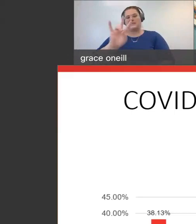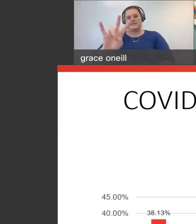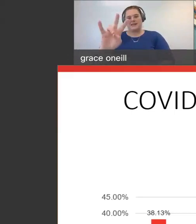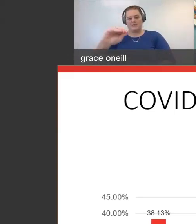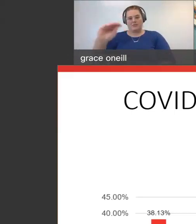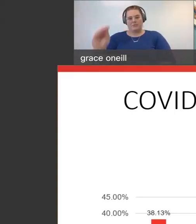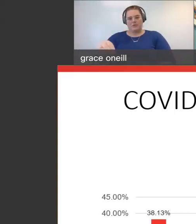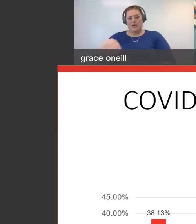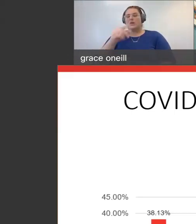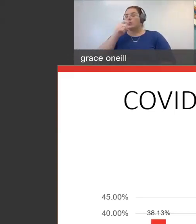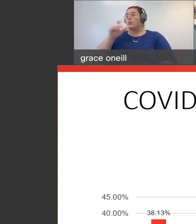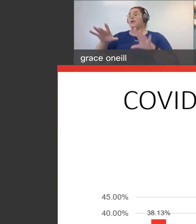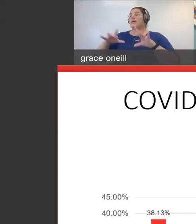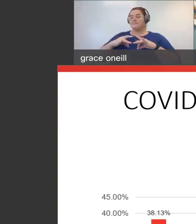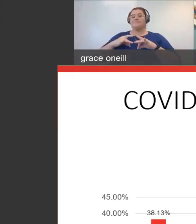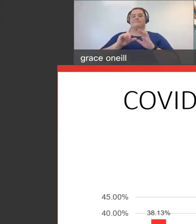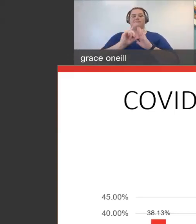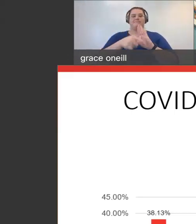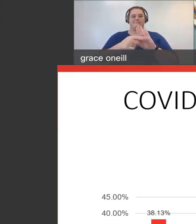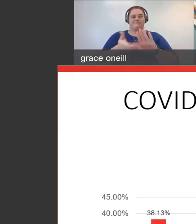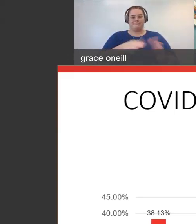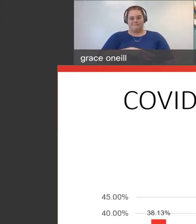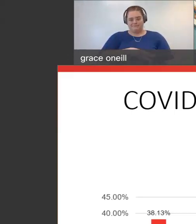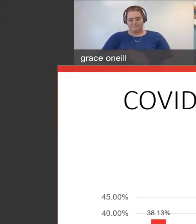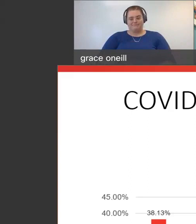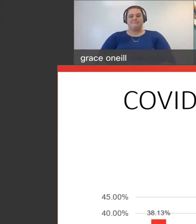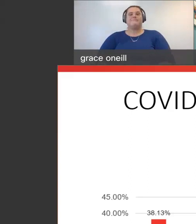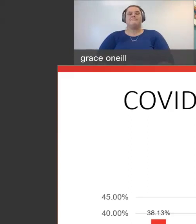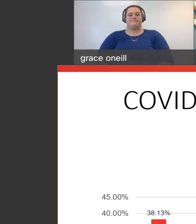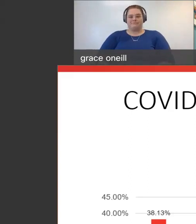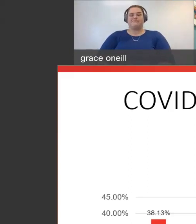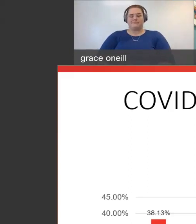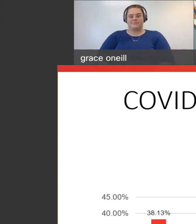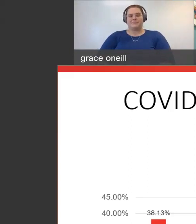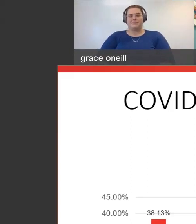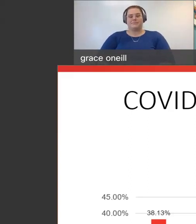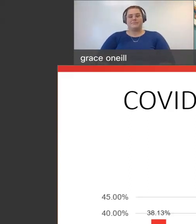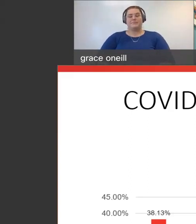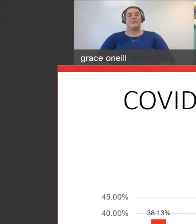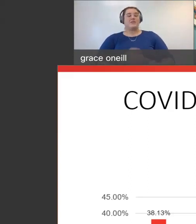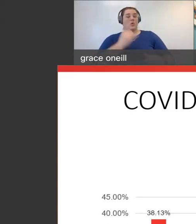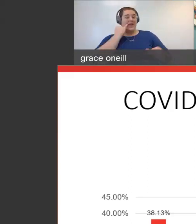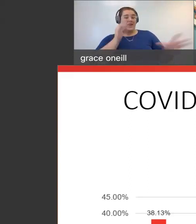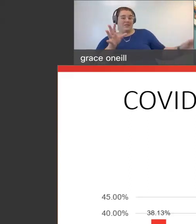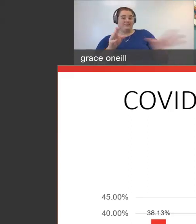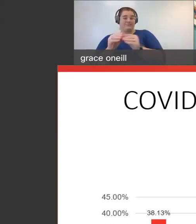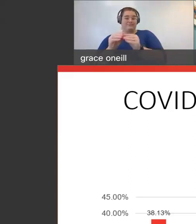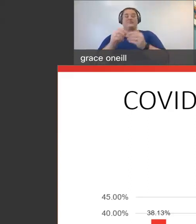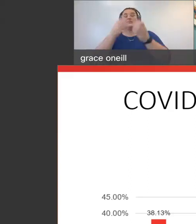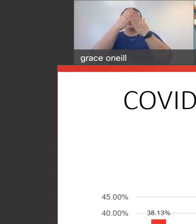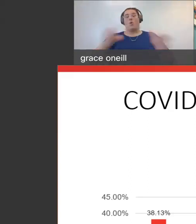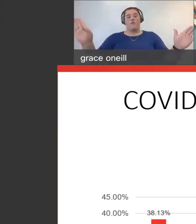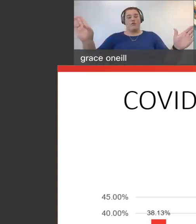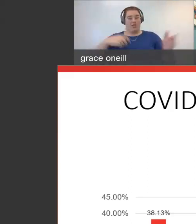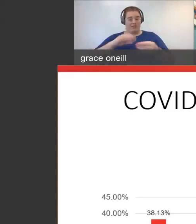COVID and have a confirmed COVID death. So overall, in DDA,